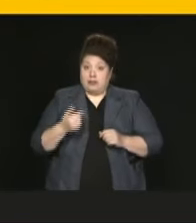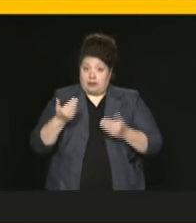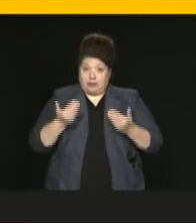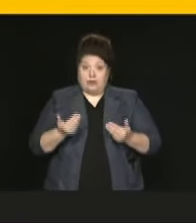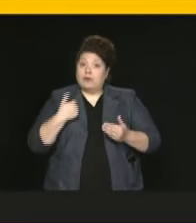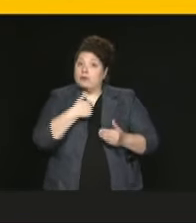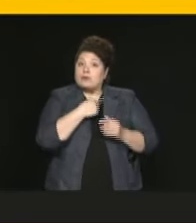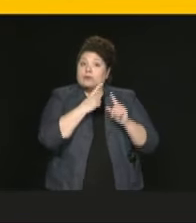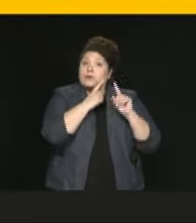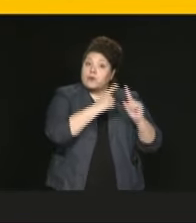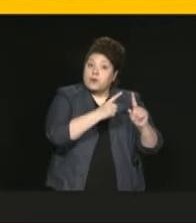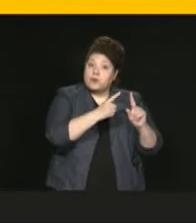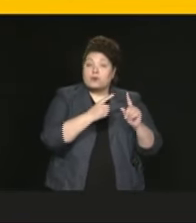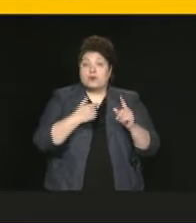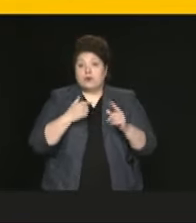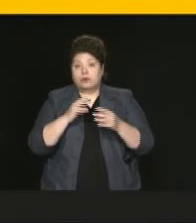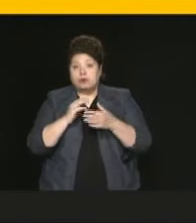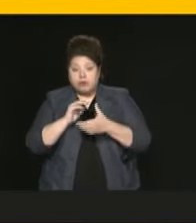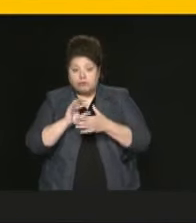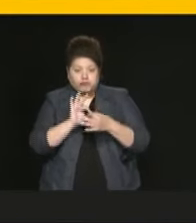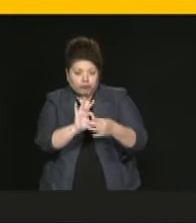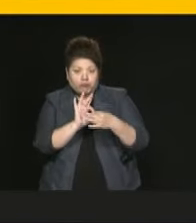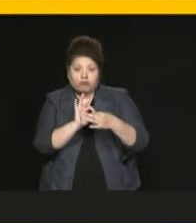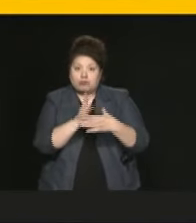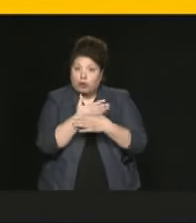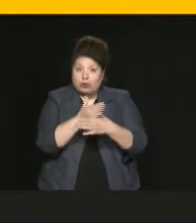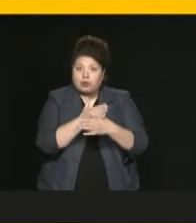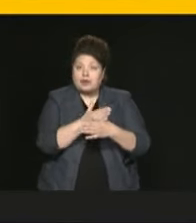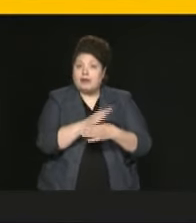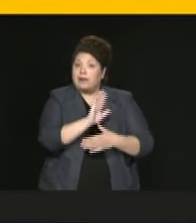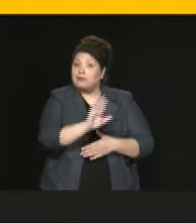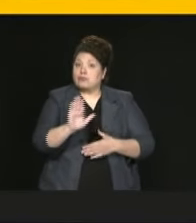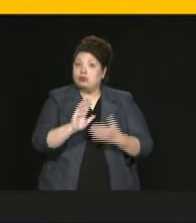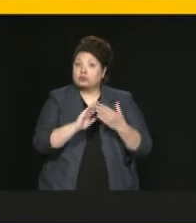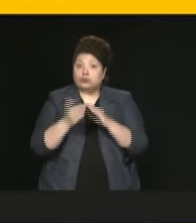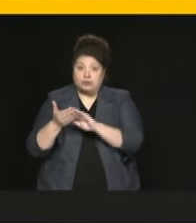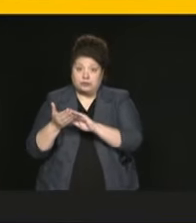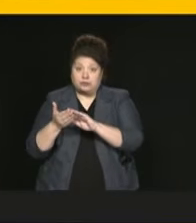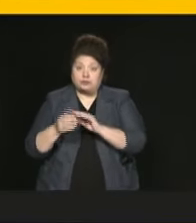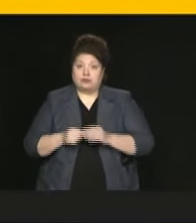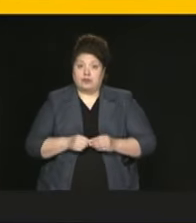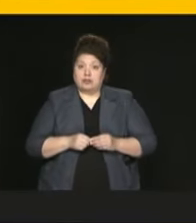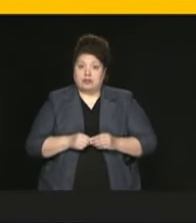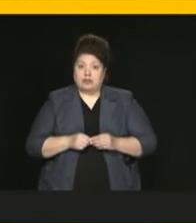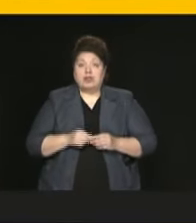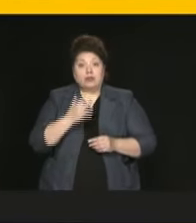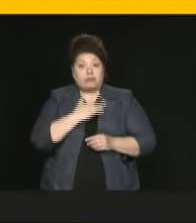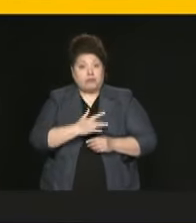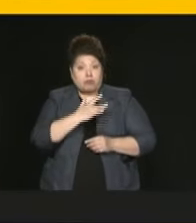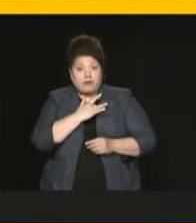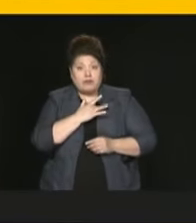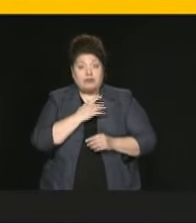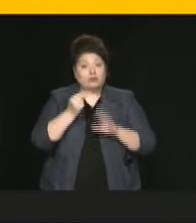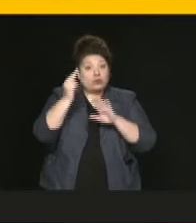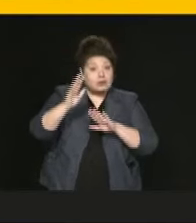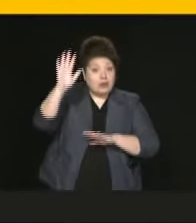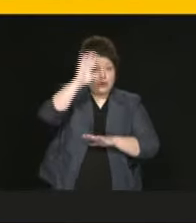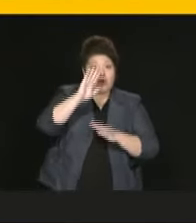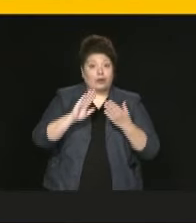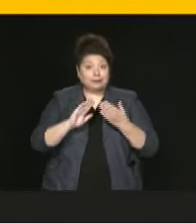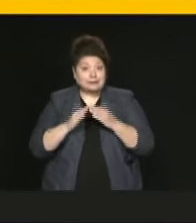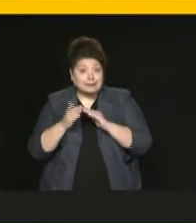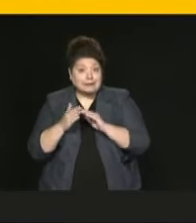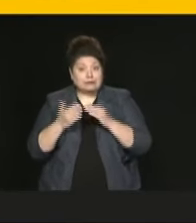First Nations, Inuit, and Métis. And as provinces, territories, and cities begin to discuss easing